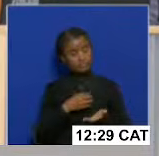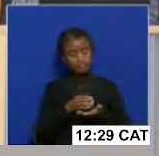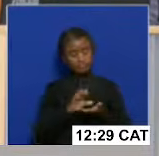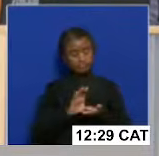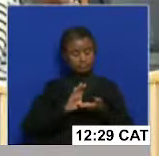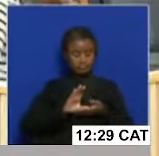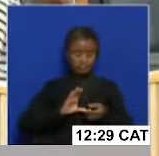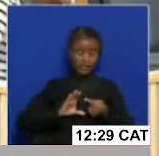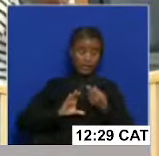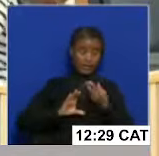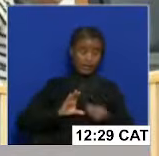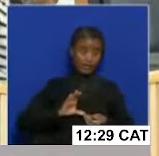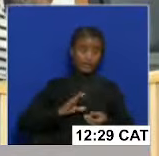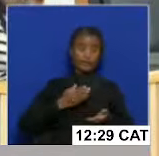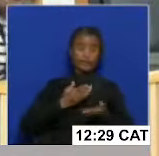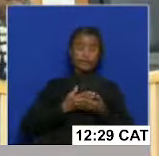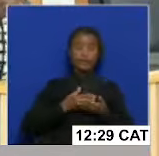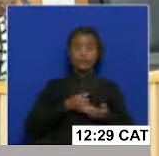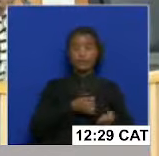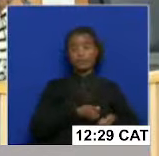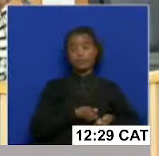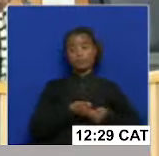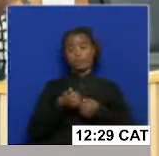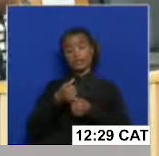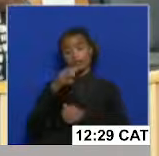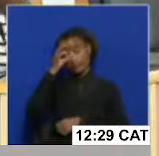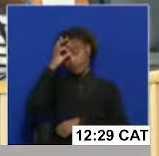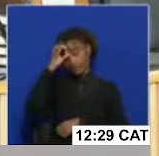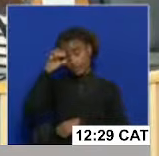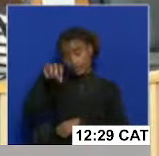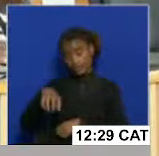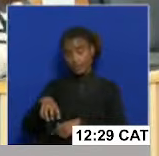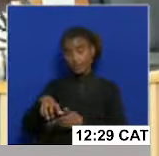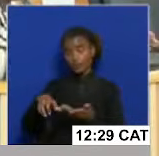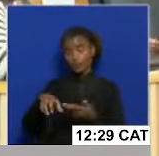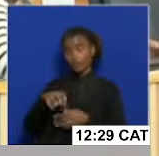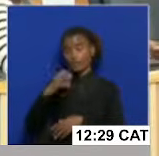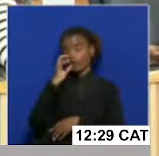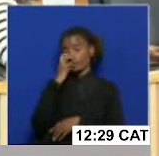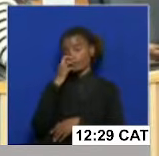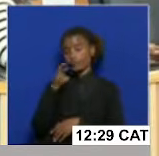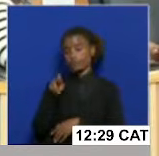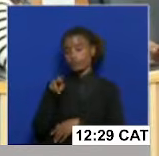to Rosebank Police Station and book them in?